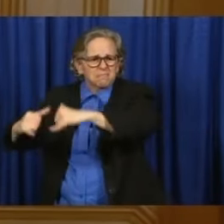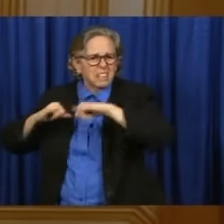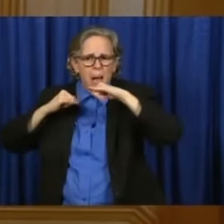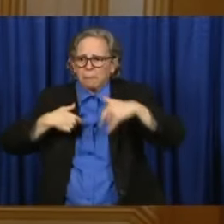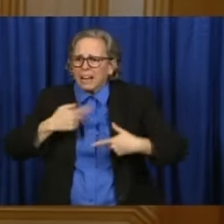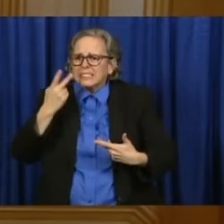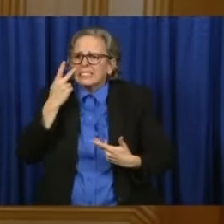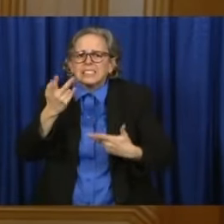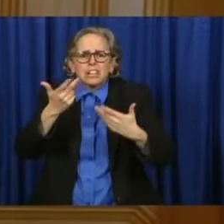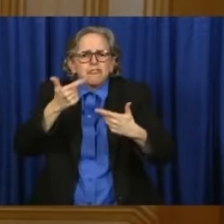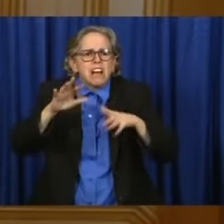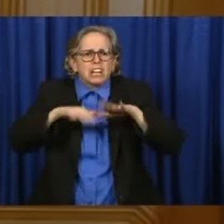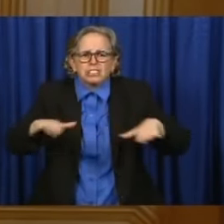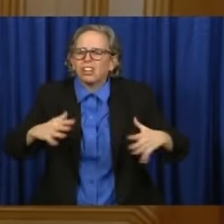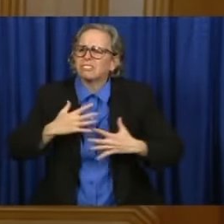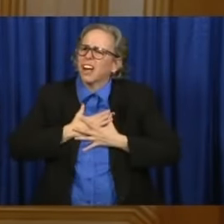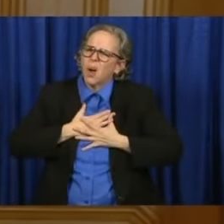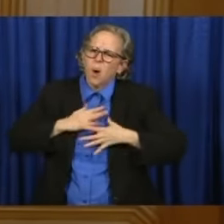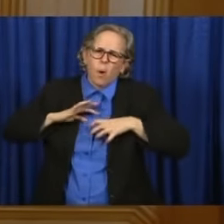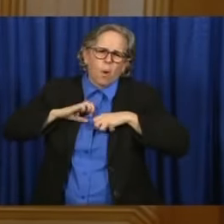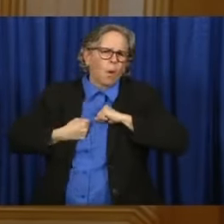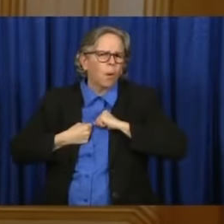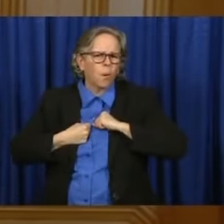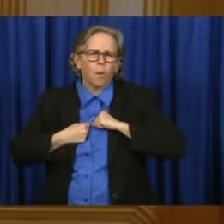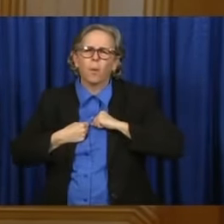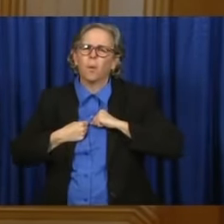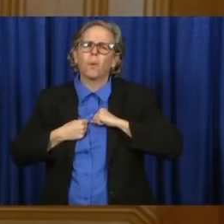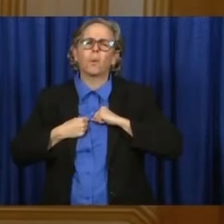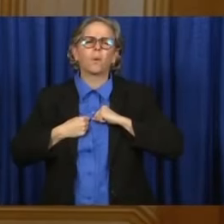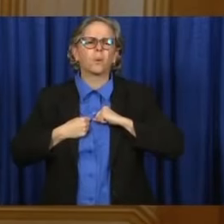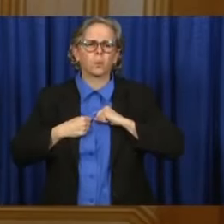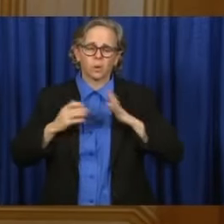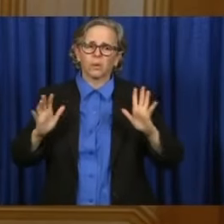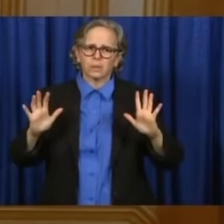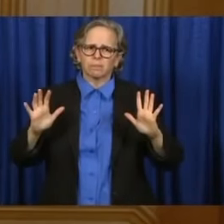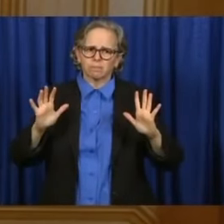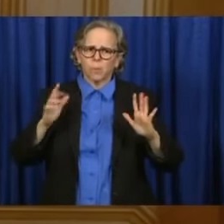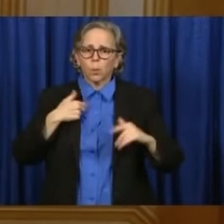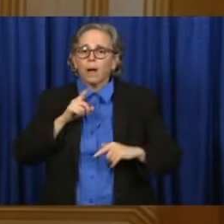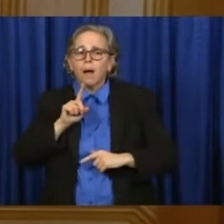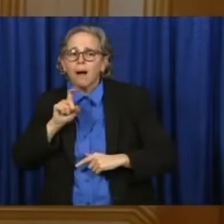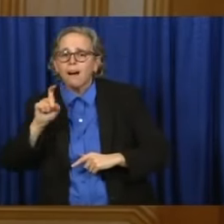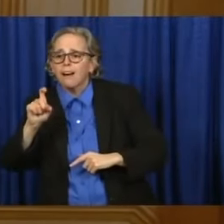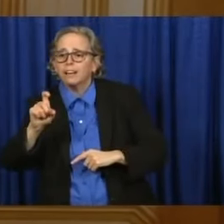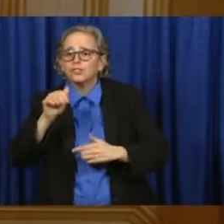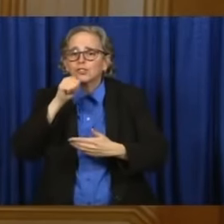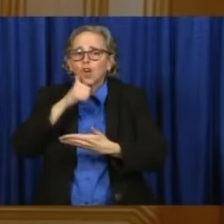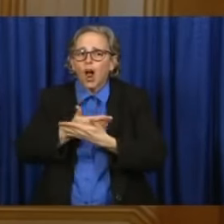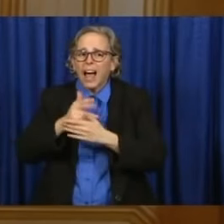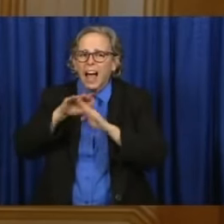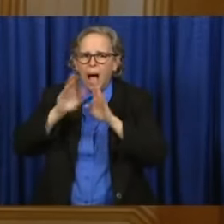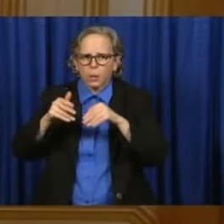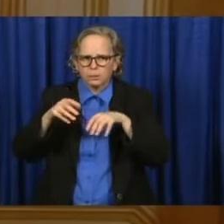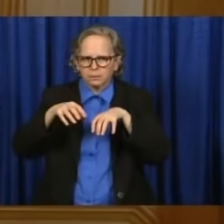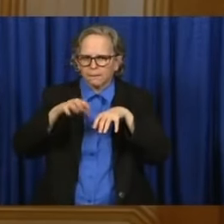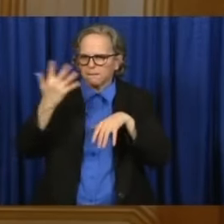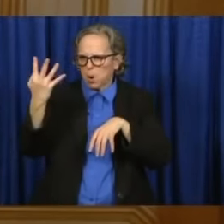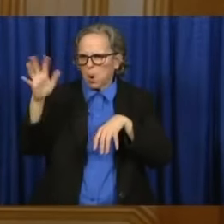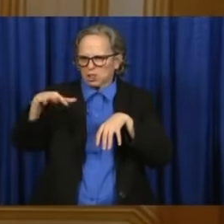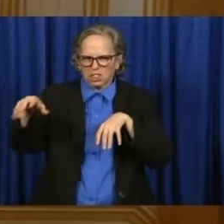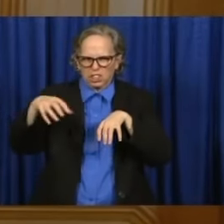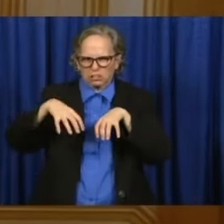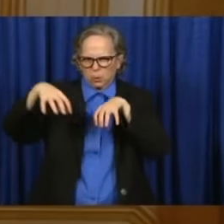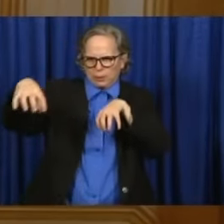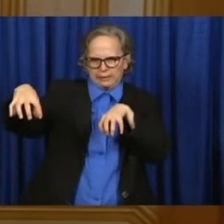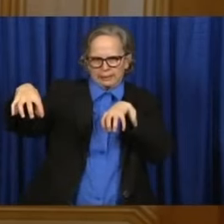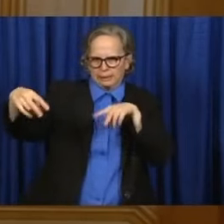grandkids now. I told you we do walk over to our daughter Alice's house and with her 4 children, and we get back a ways, and